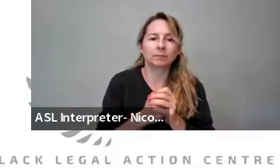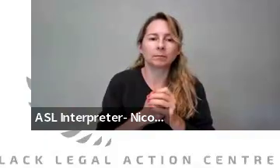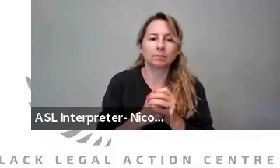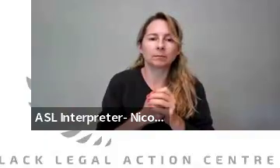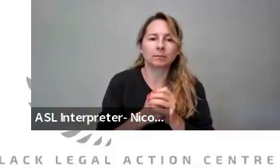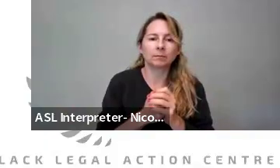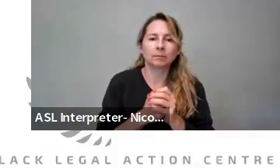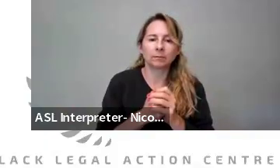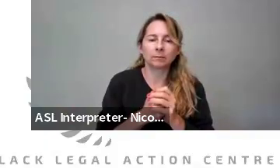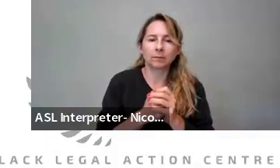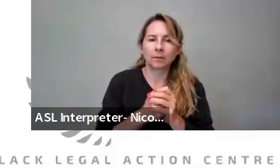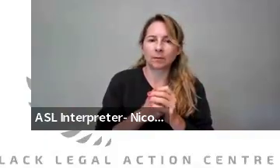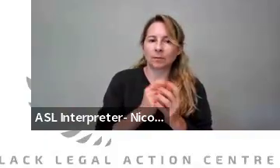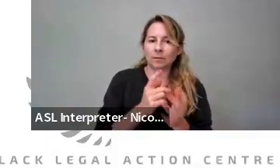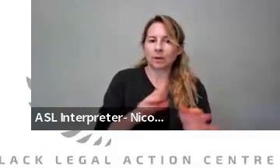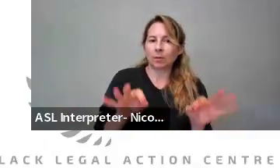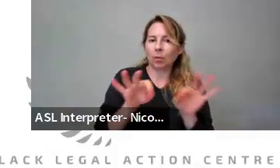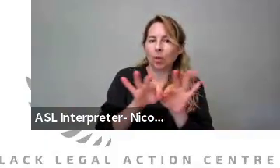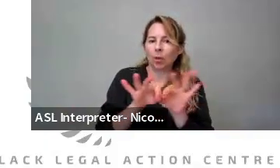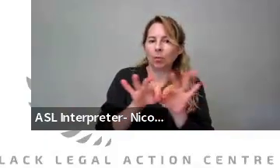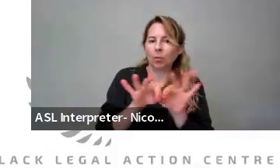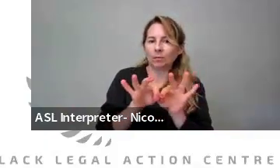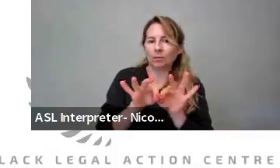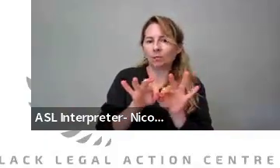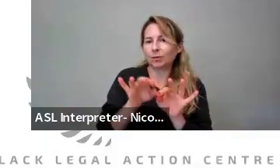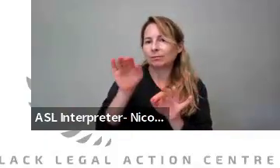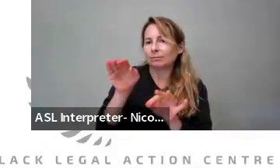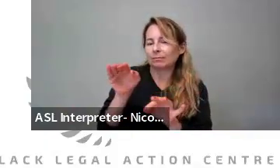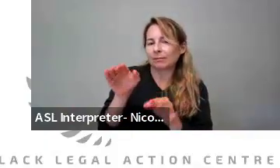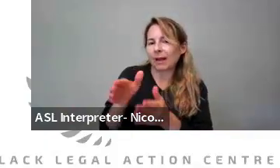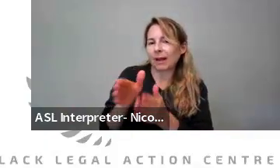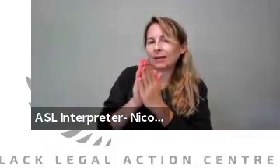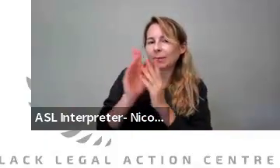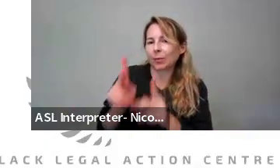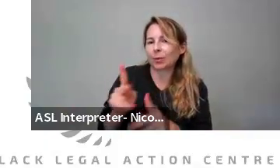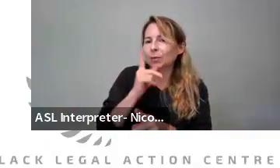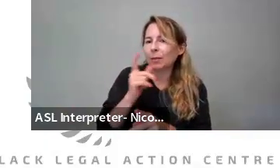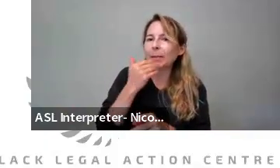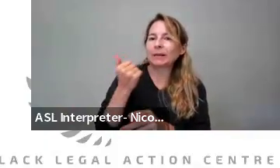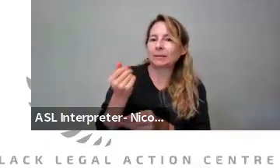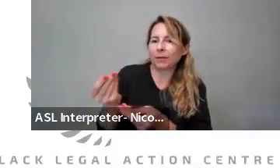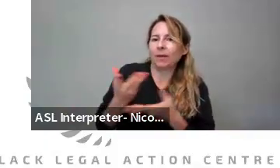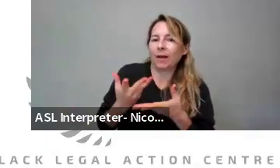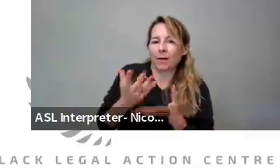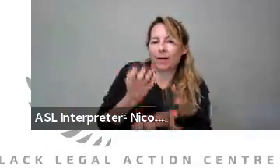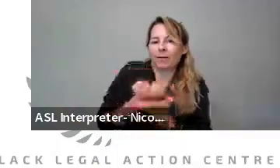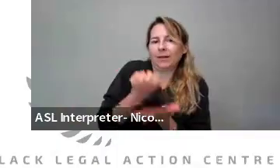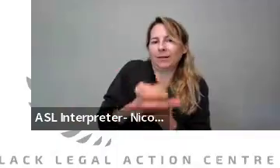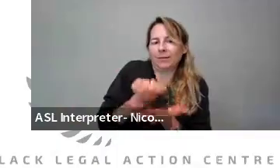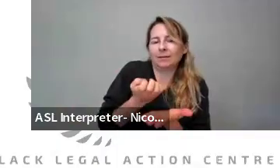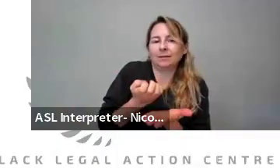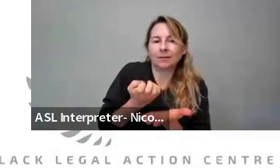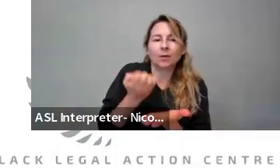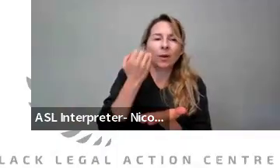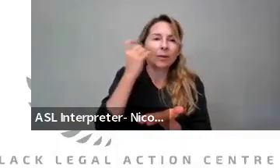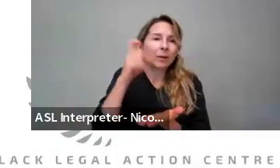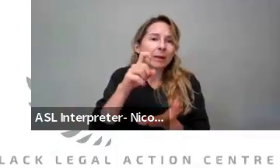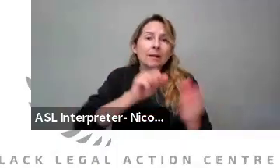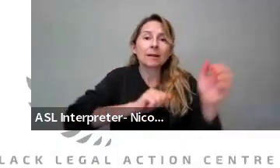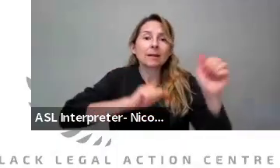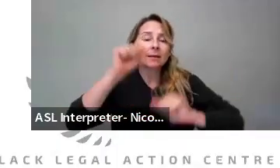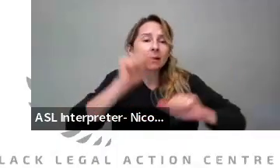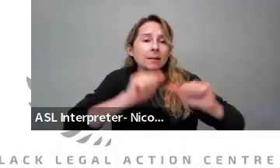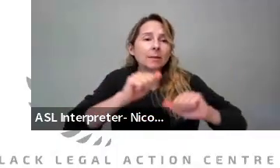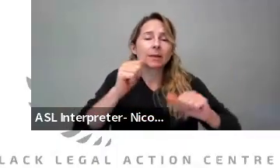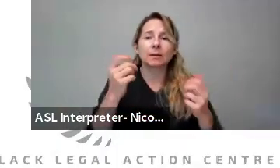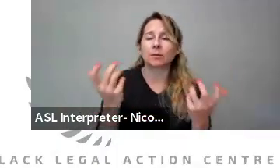on the person that's best able to give you that sort of evidence. So any sort of assessment that needs to be done, either